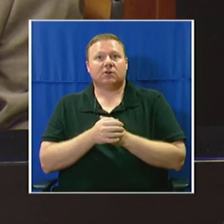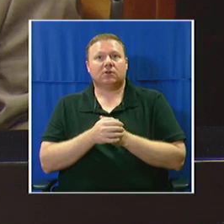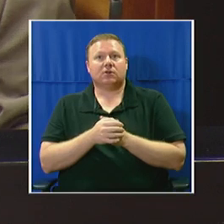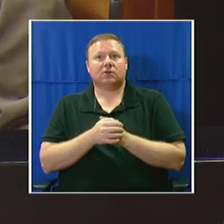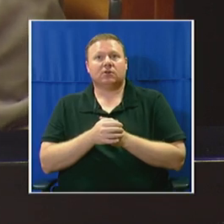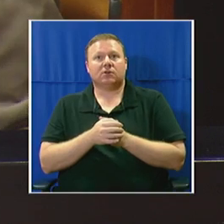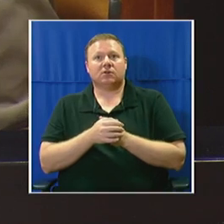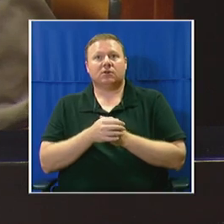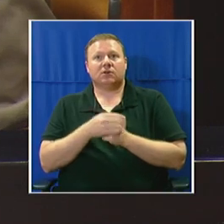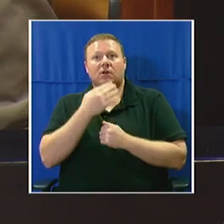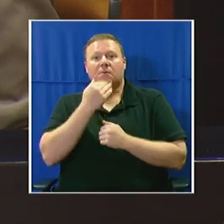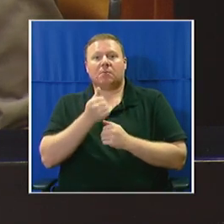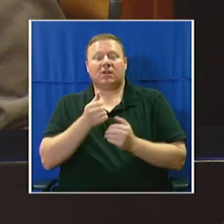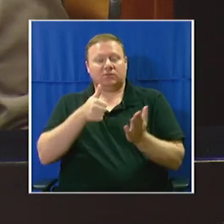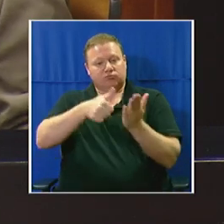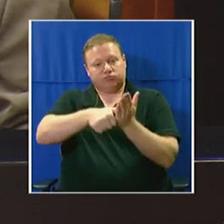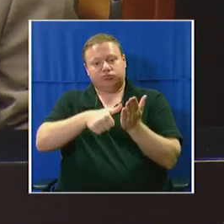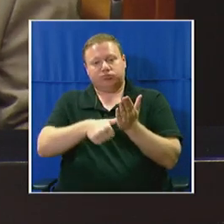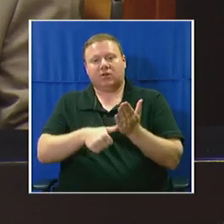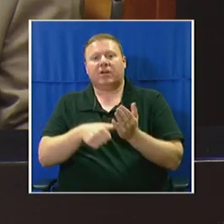I'm assuming you all